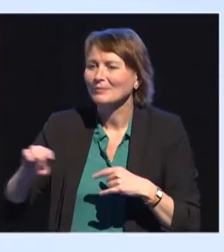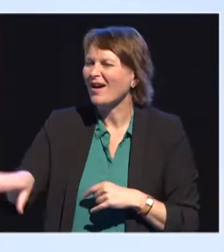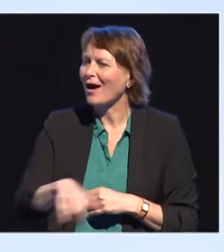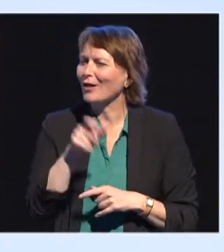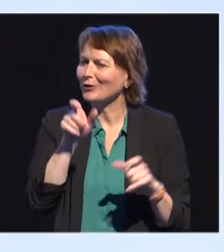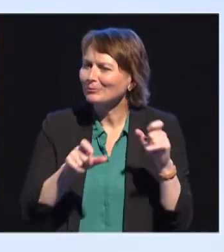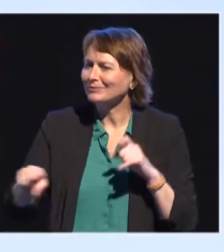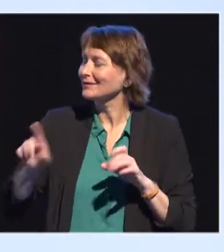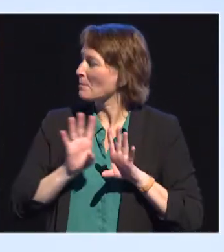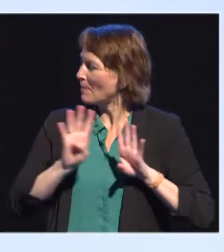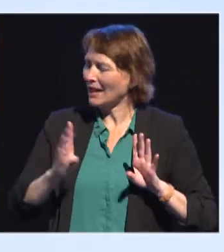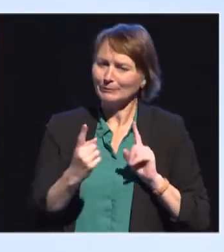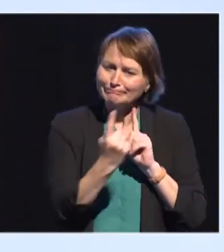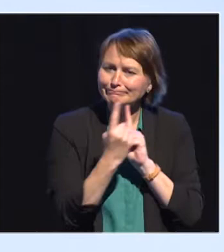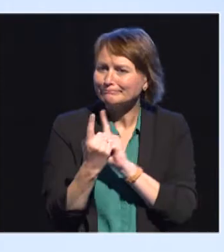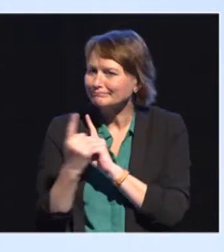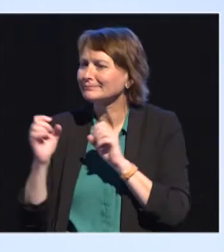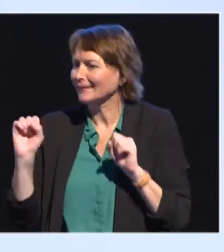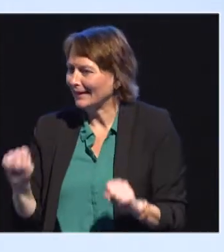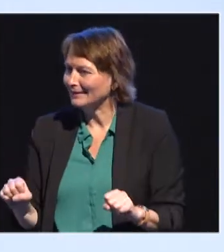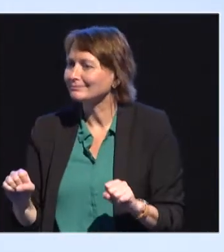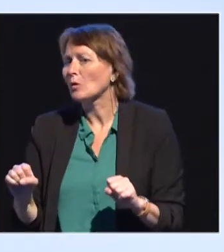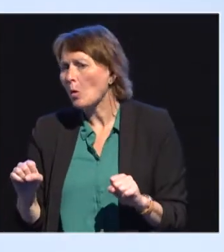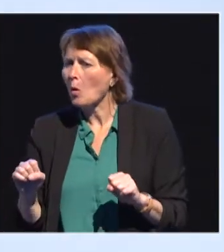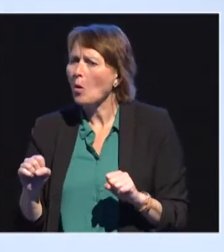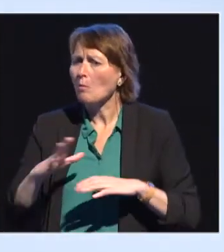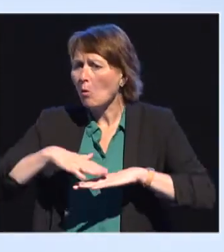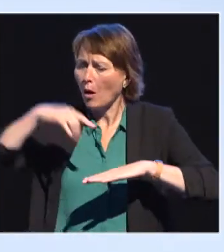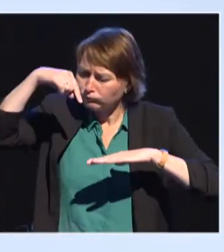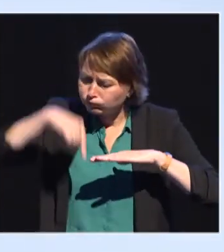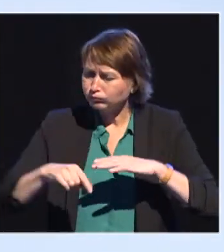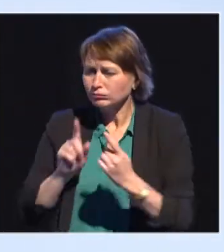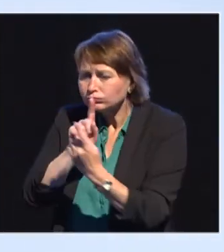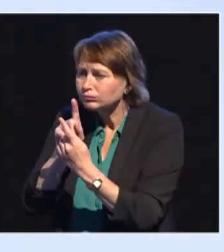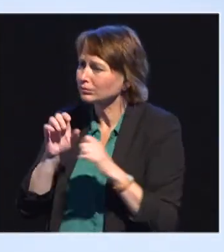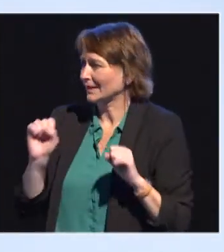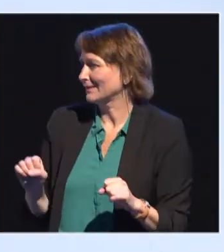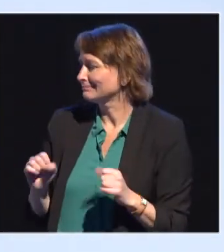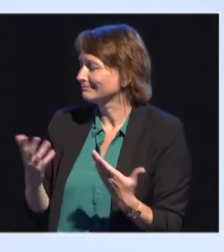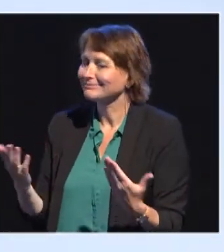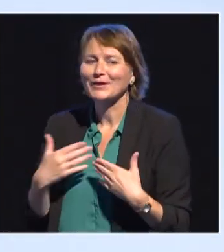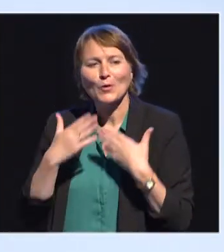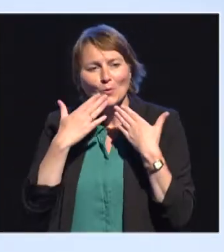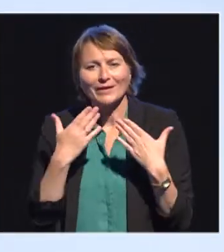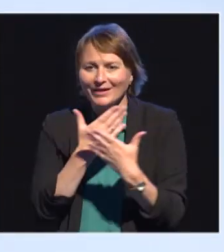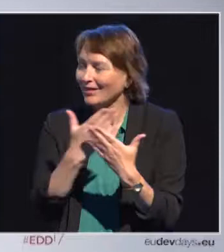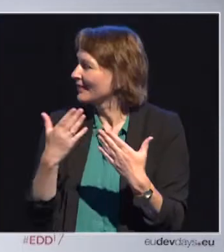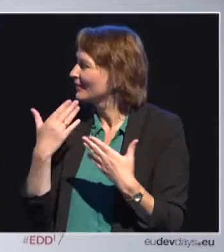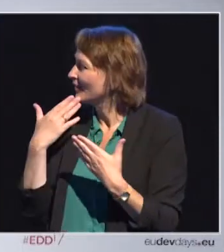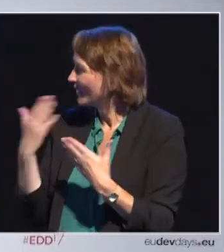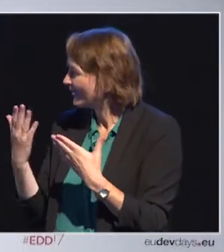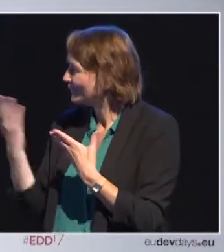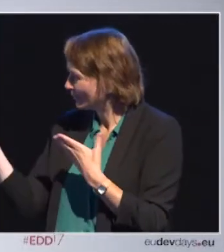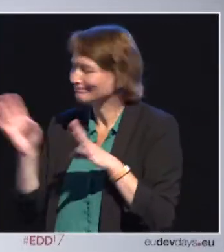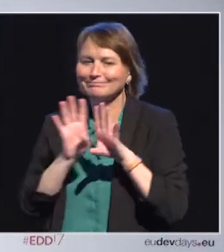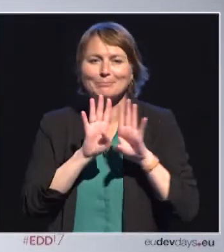different panelists, in order to maybe go a bit more in deep on a certain number of points. But I would like to thank you all first for your